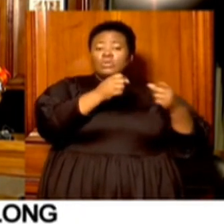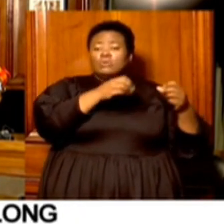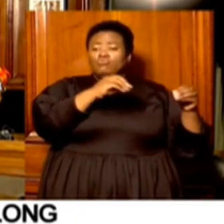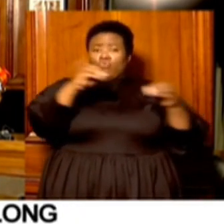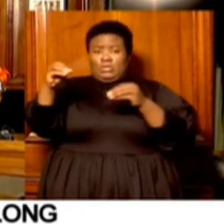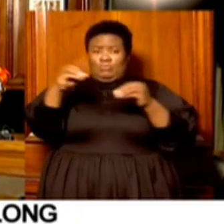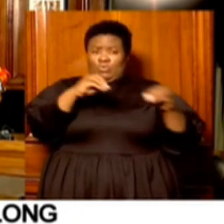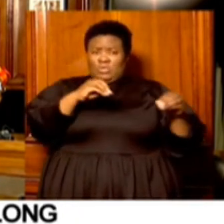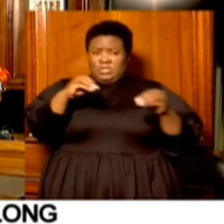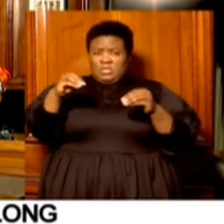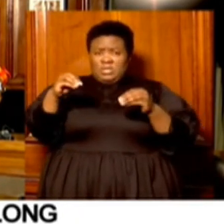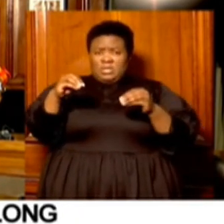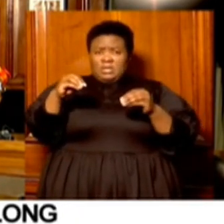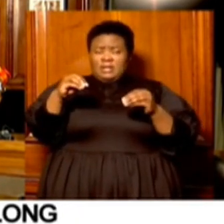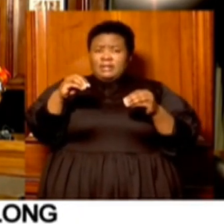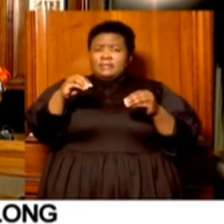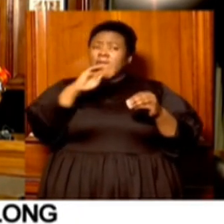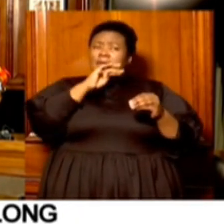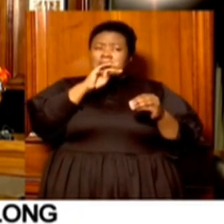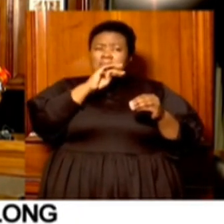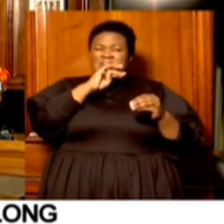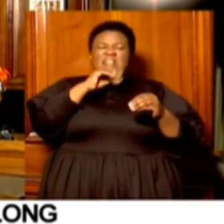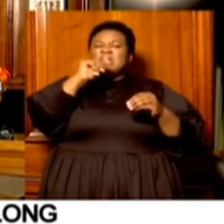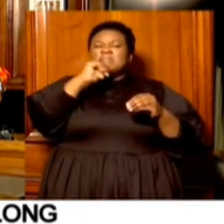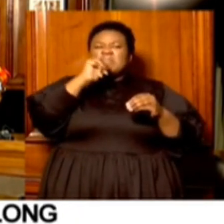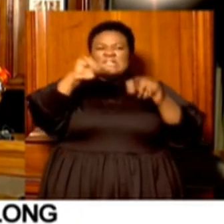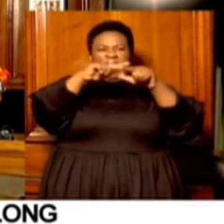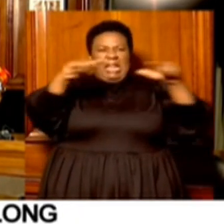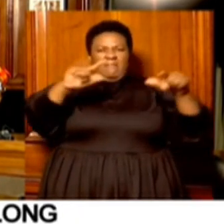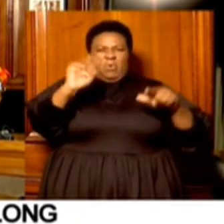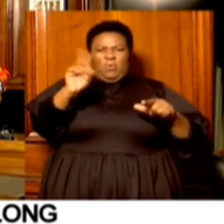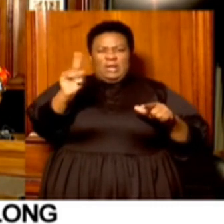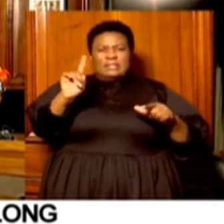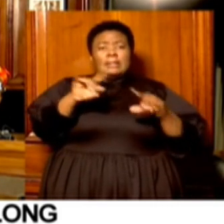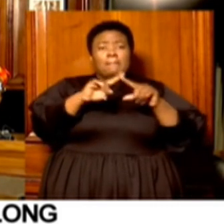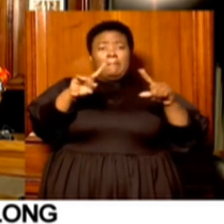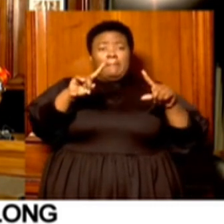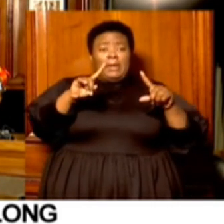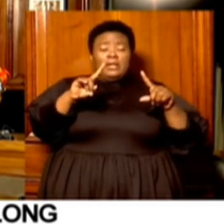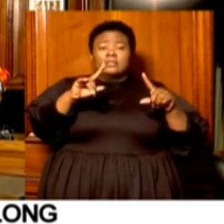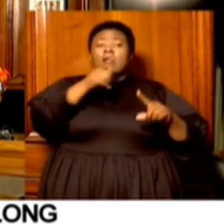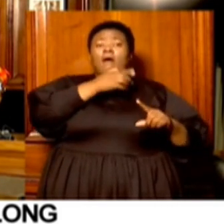the whole of the lockdown, no matter what level we are at?